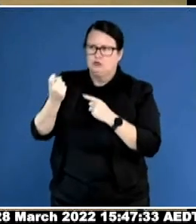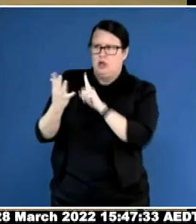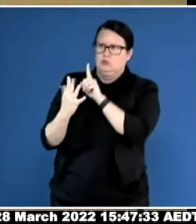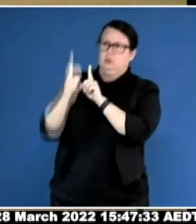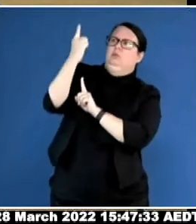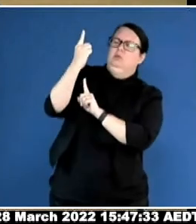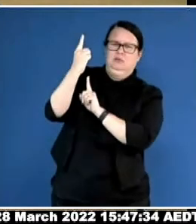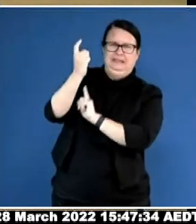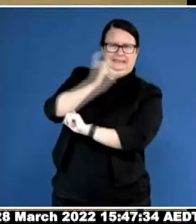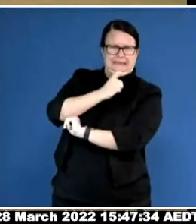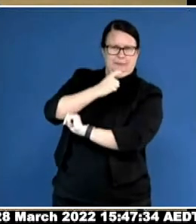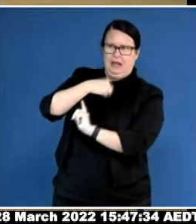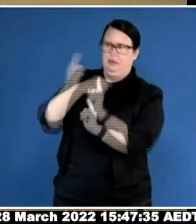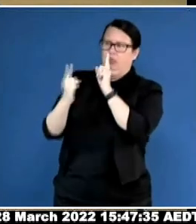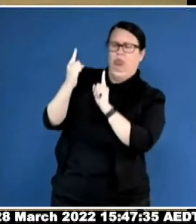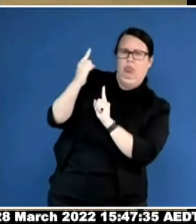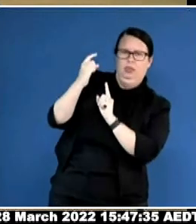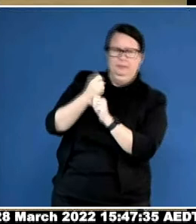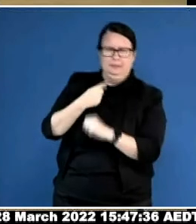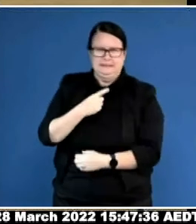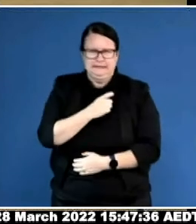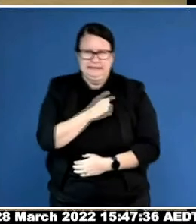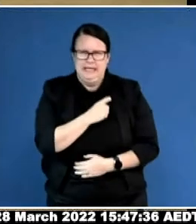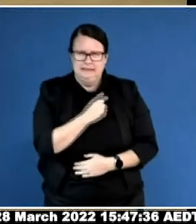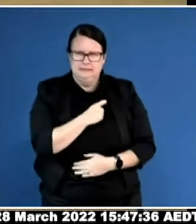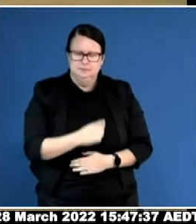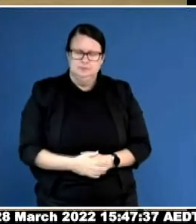intimidation and just made me scared.